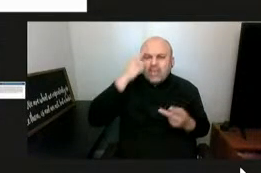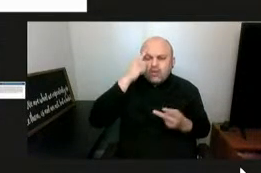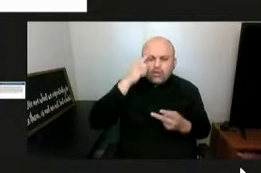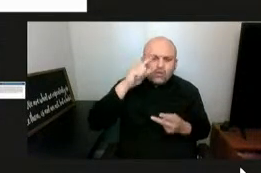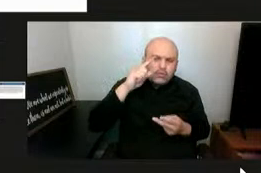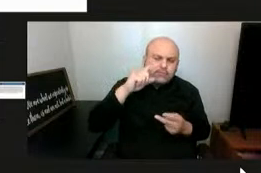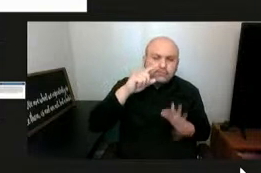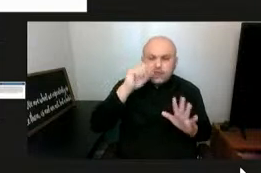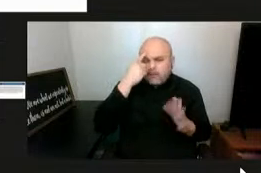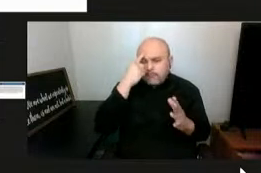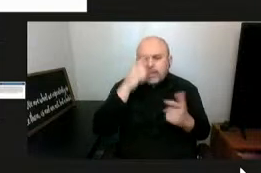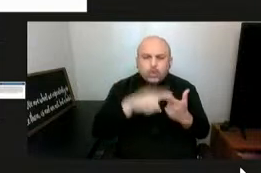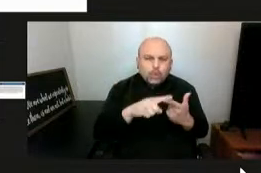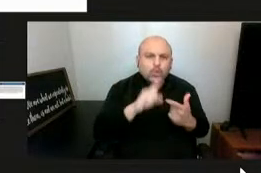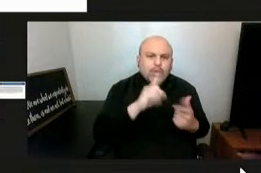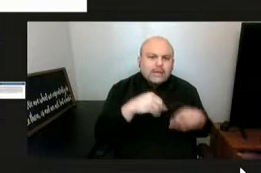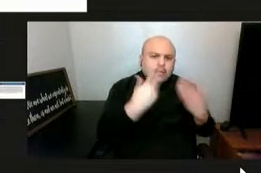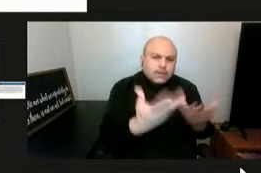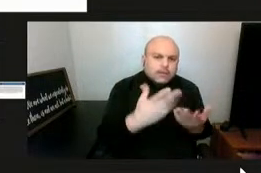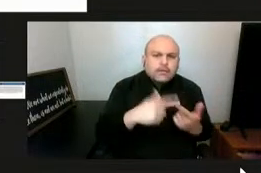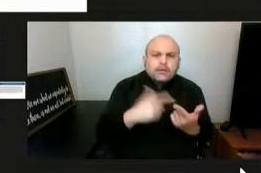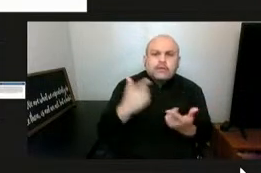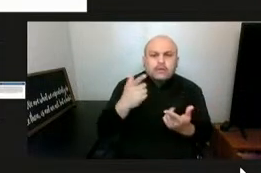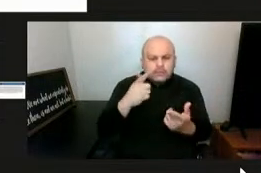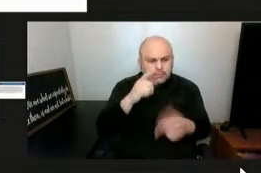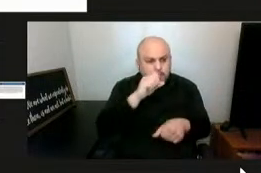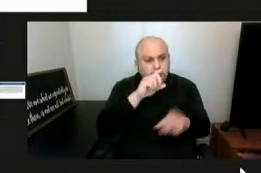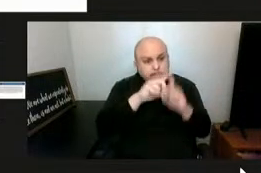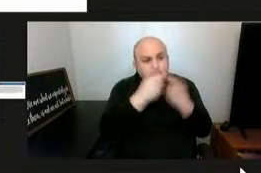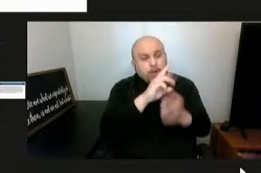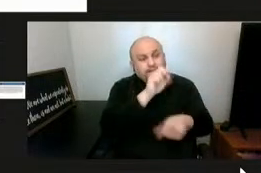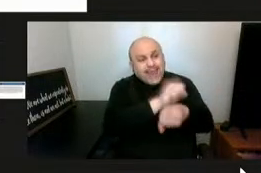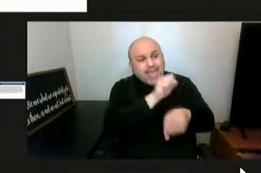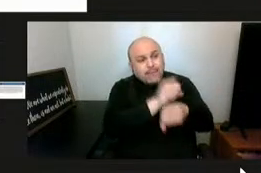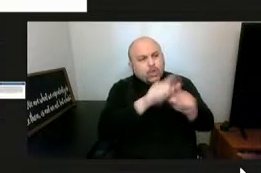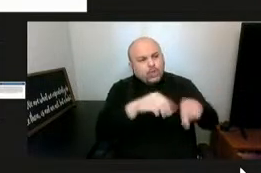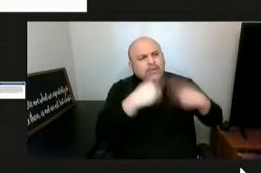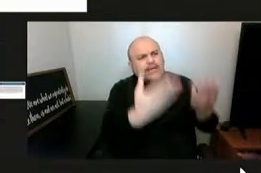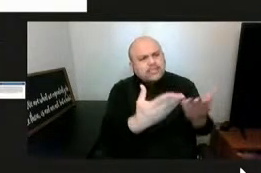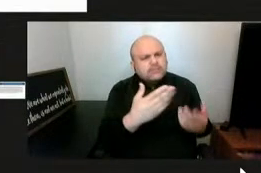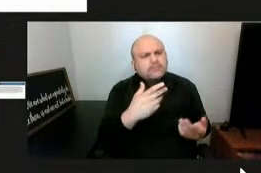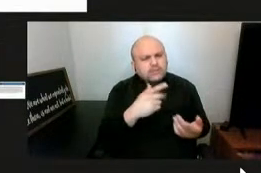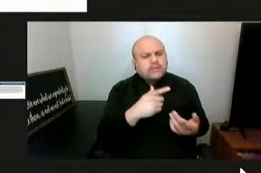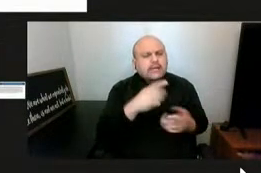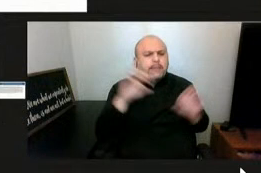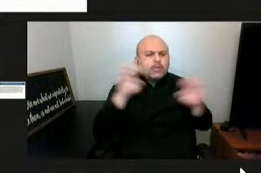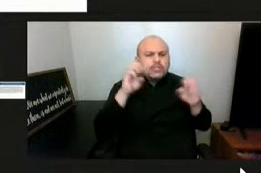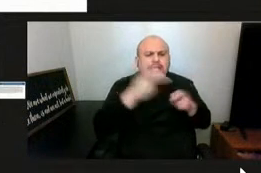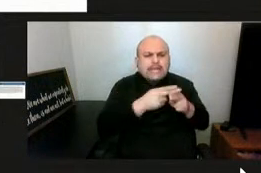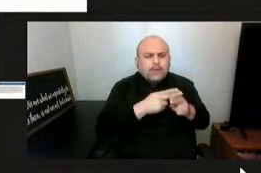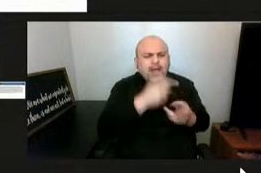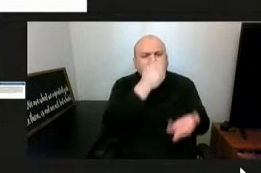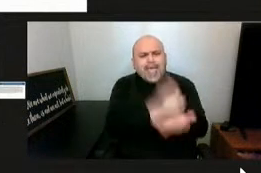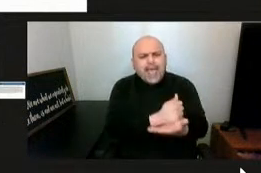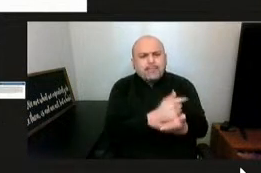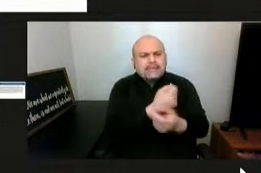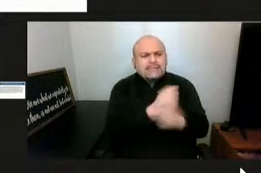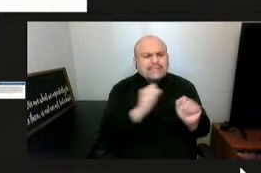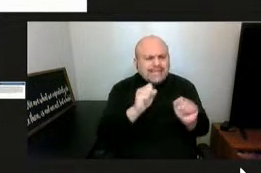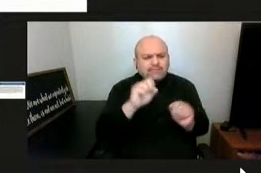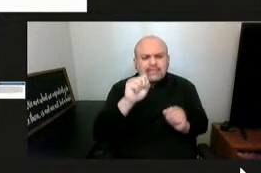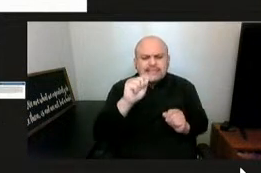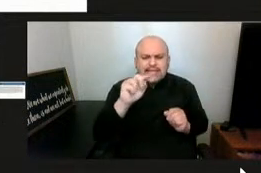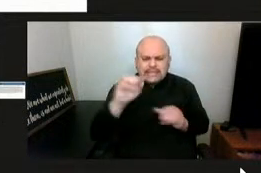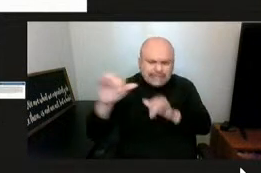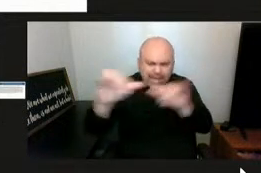to directing the Department of Labor to issue the emergency temporary health and safety standards to